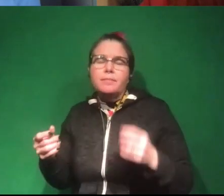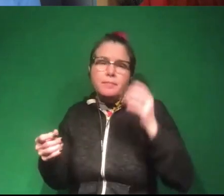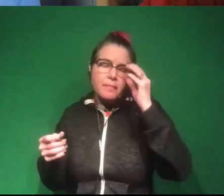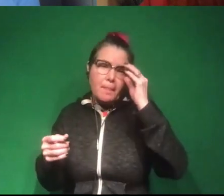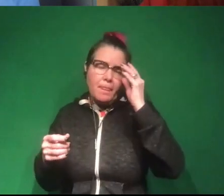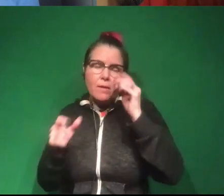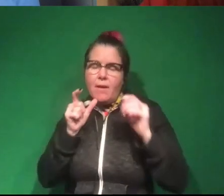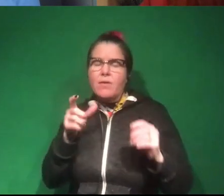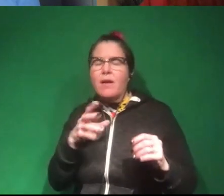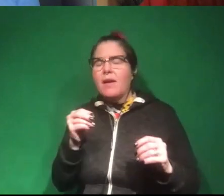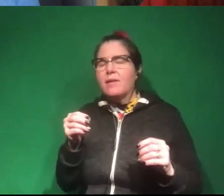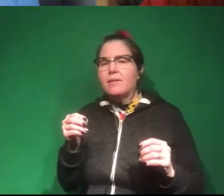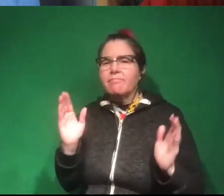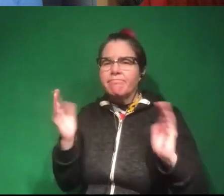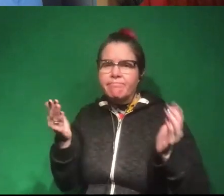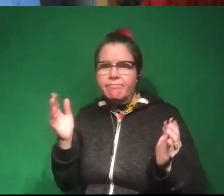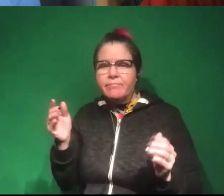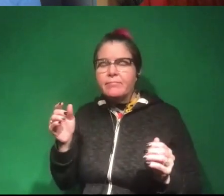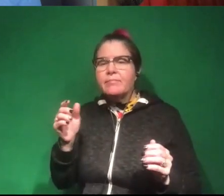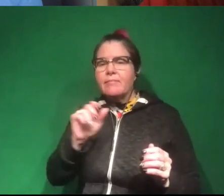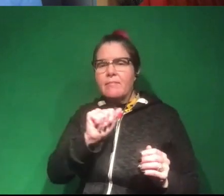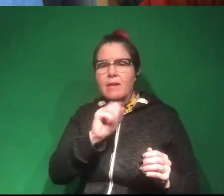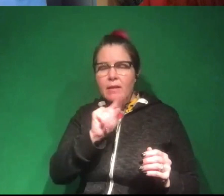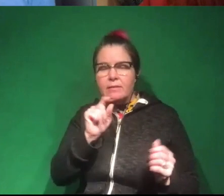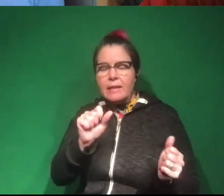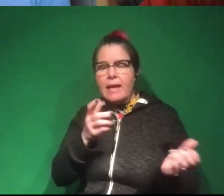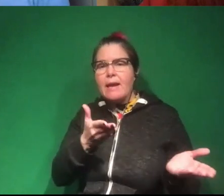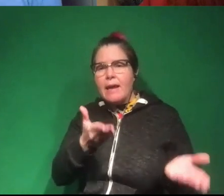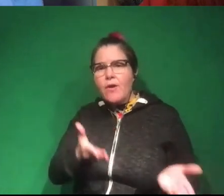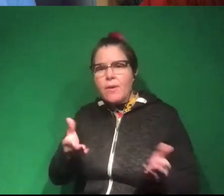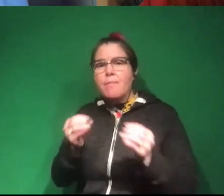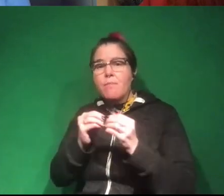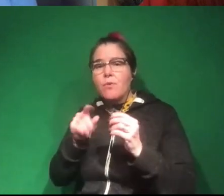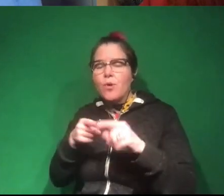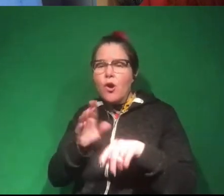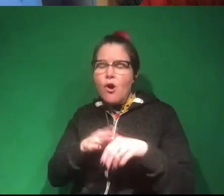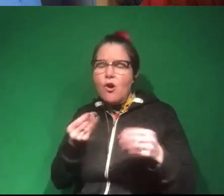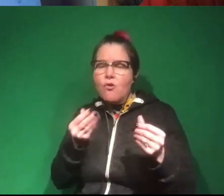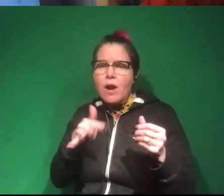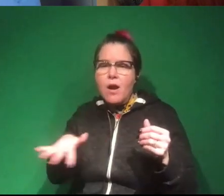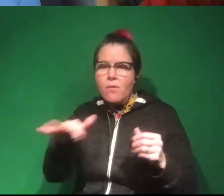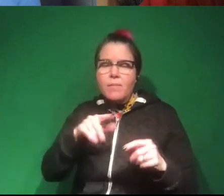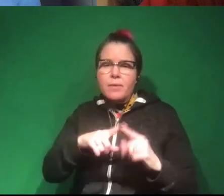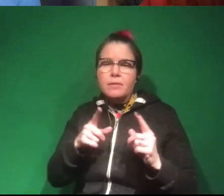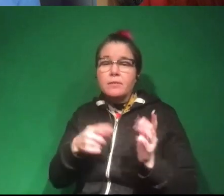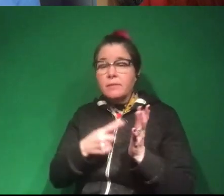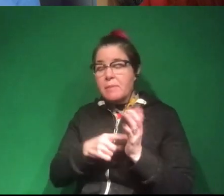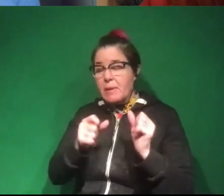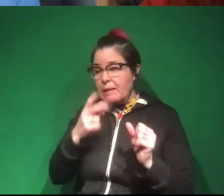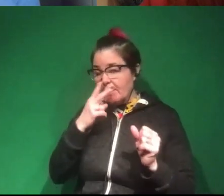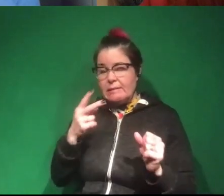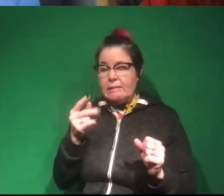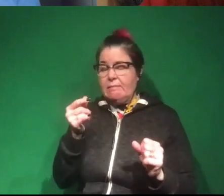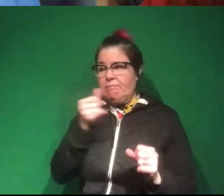relative. Sometimes ants are going to be able to carry a lot more when they're on the ground, but sometimes you can see amazing images of